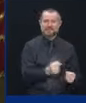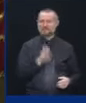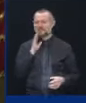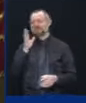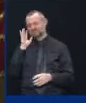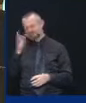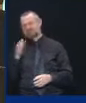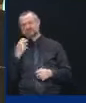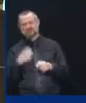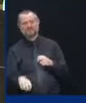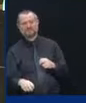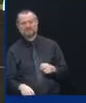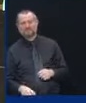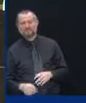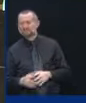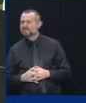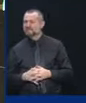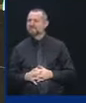here.